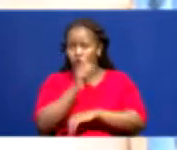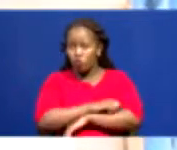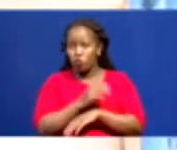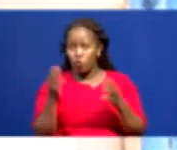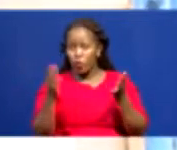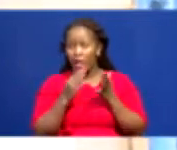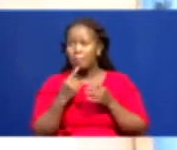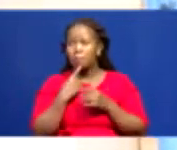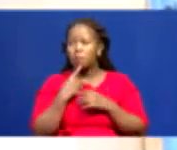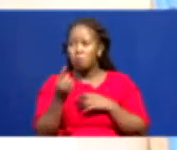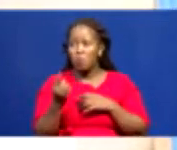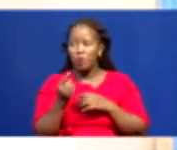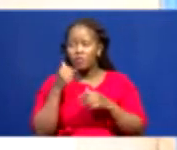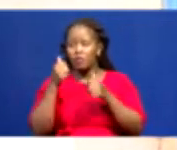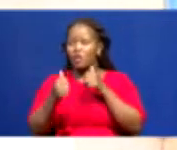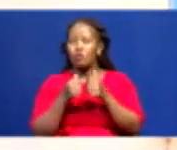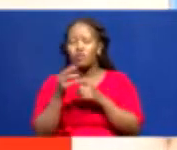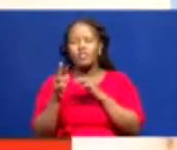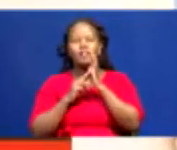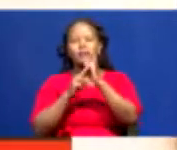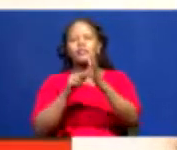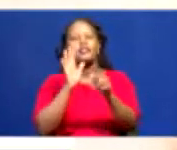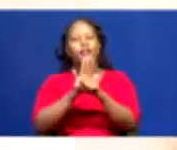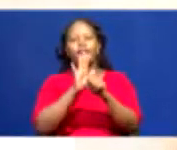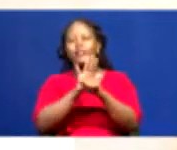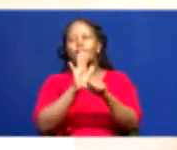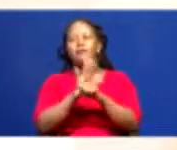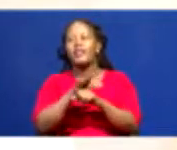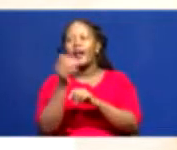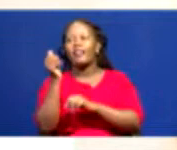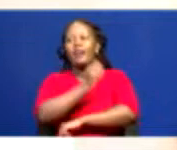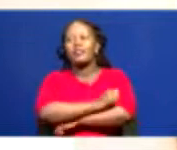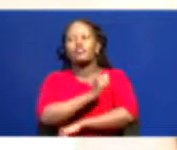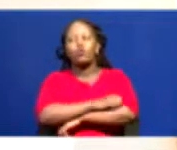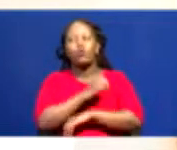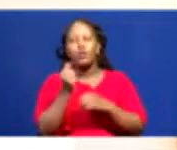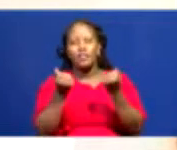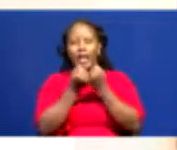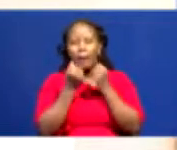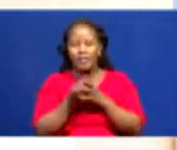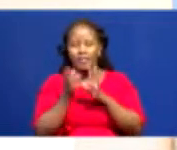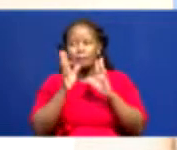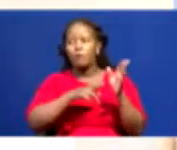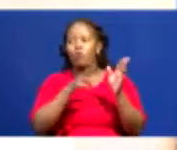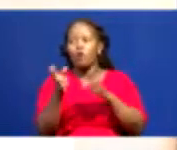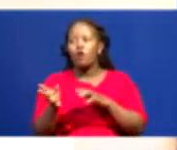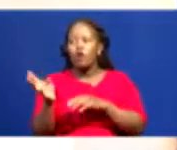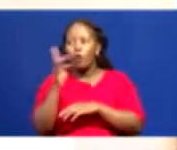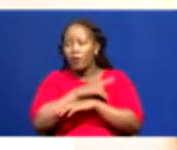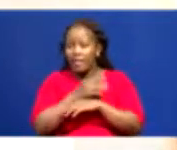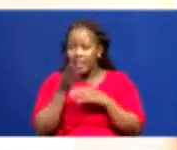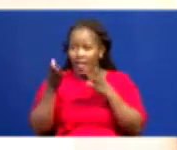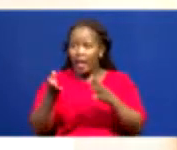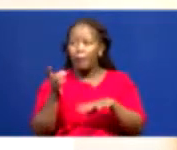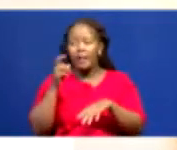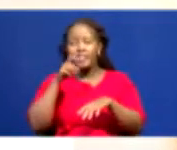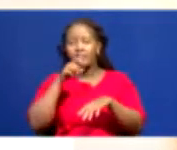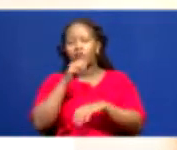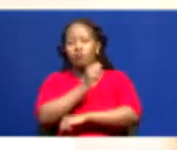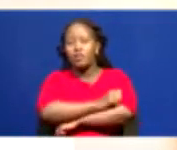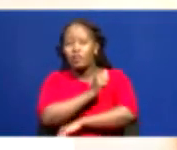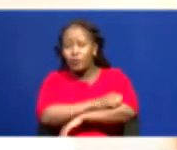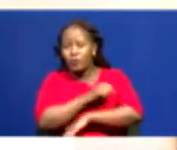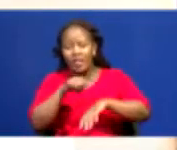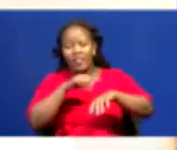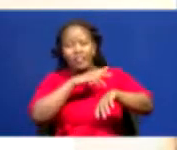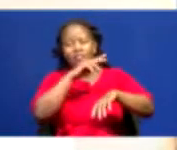School, which is a representation of many other schools, what is happening. On a normal day here at Moy Avenue Primary School, at this hour,